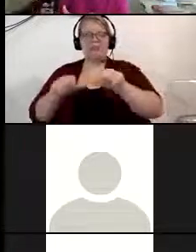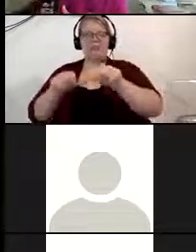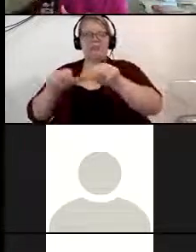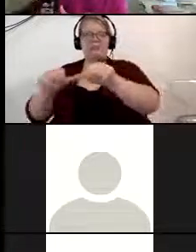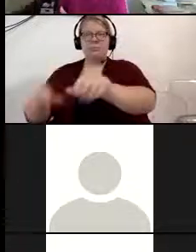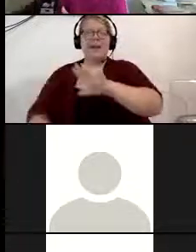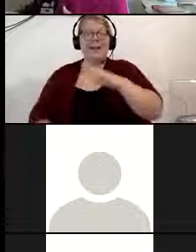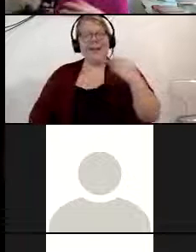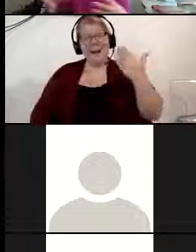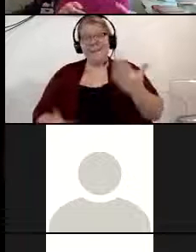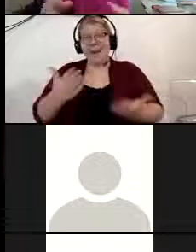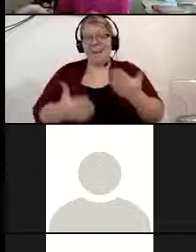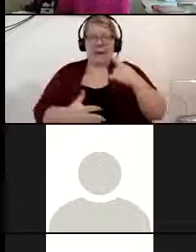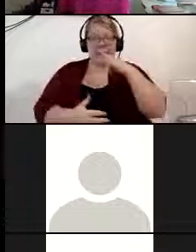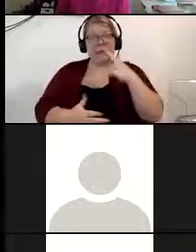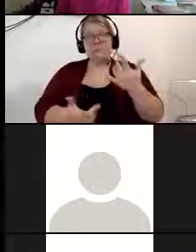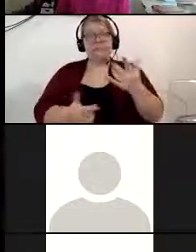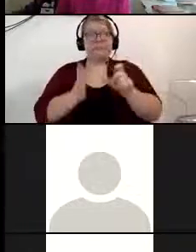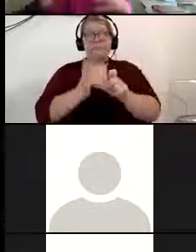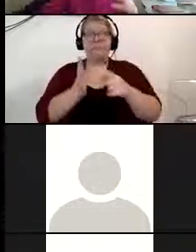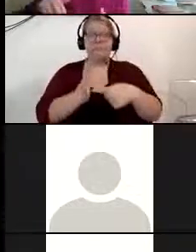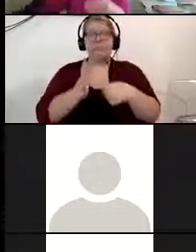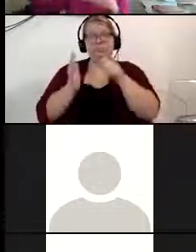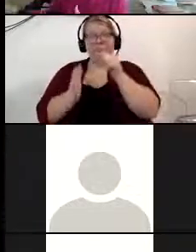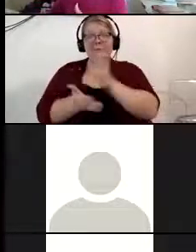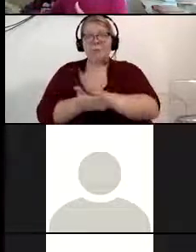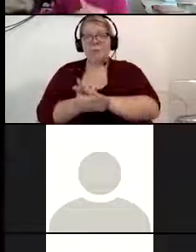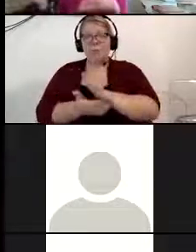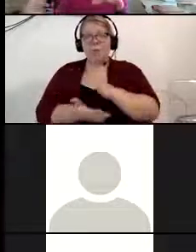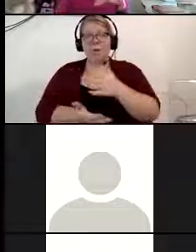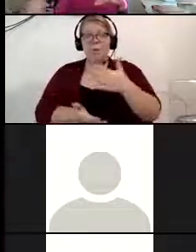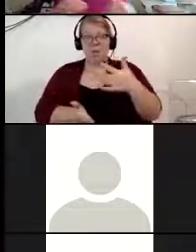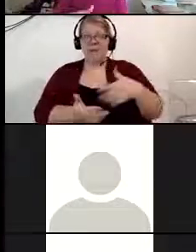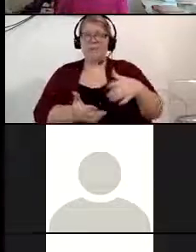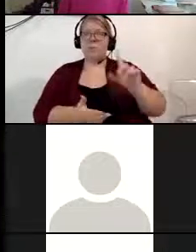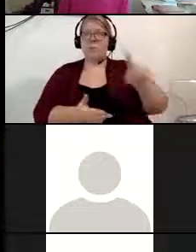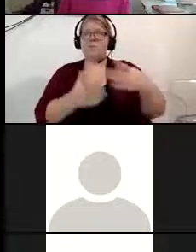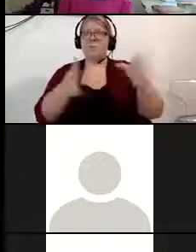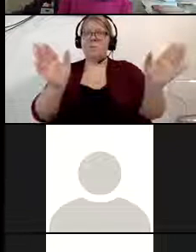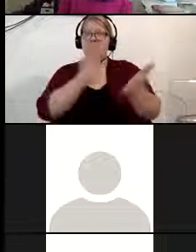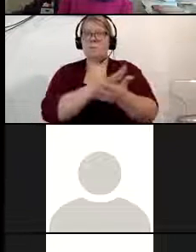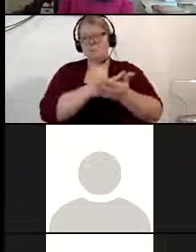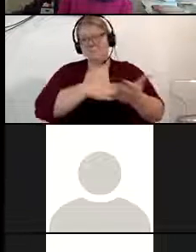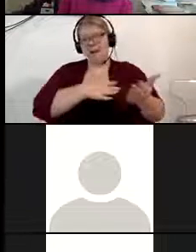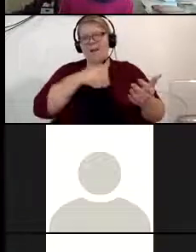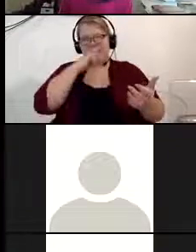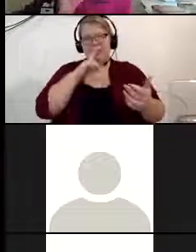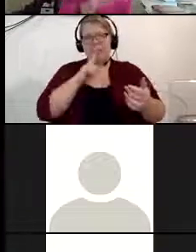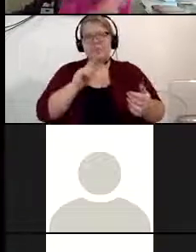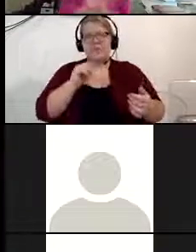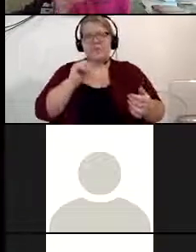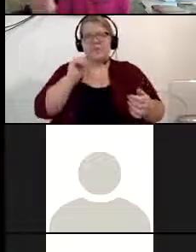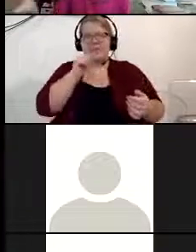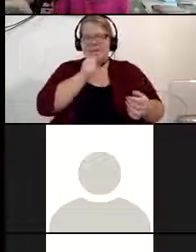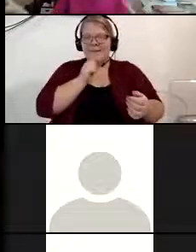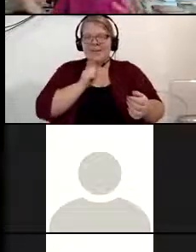their private school. So my kids are going to suffer, and that's legacy harms, whether the gambling continues or not,